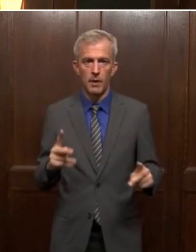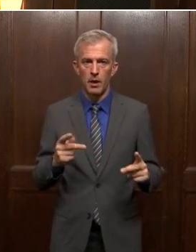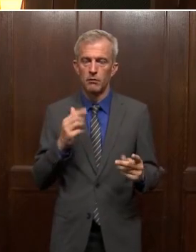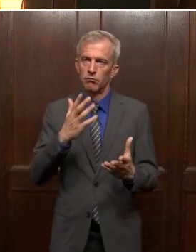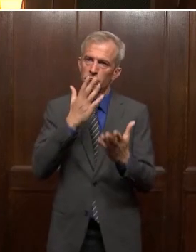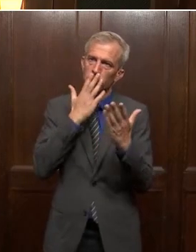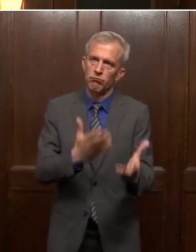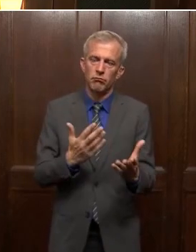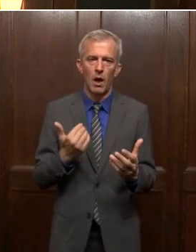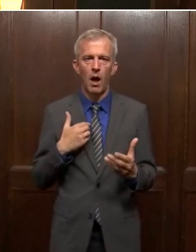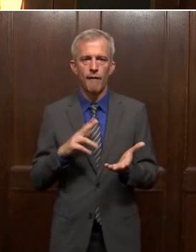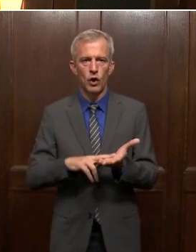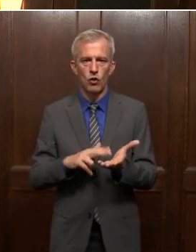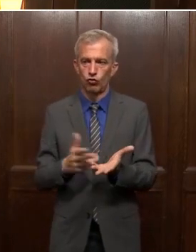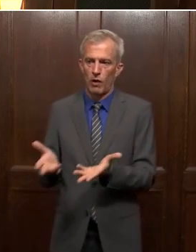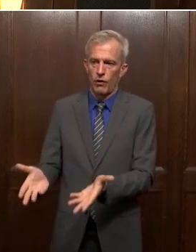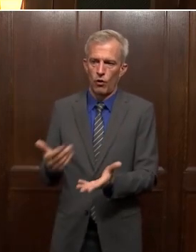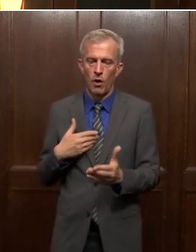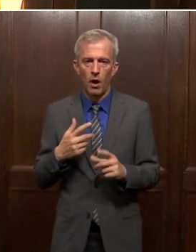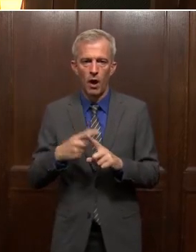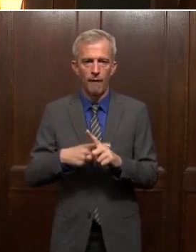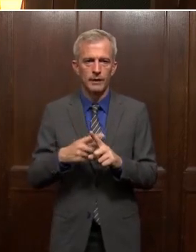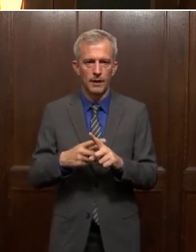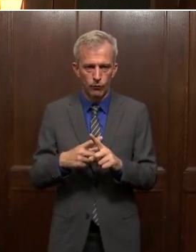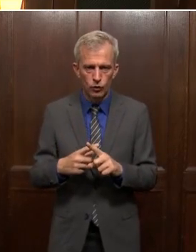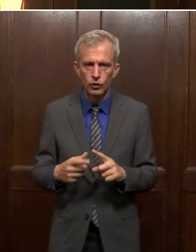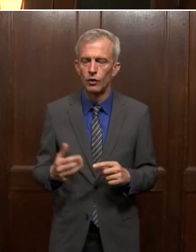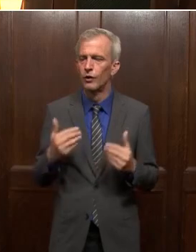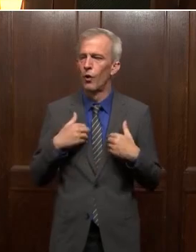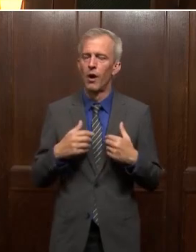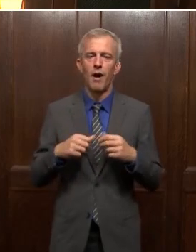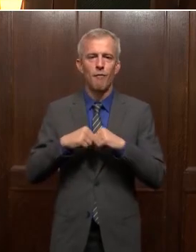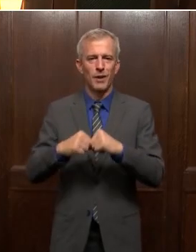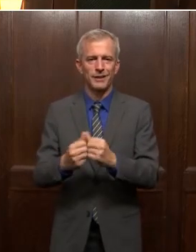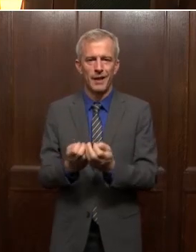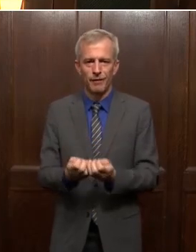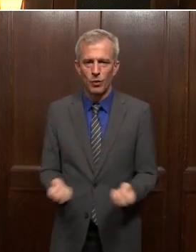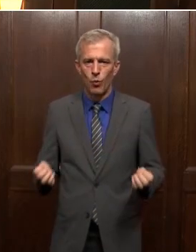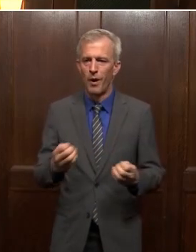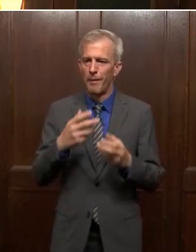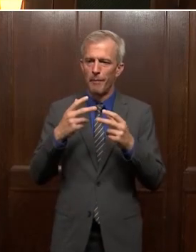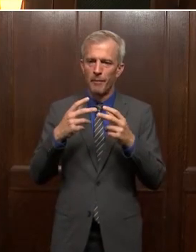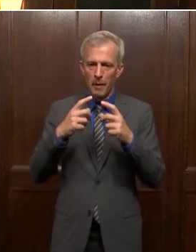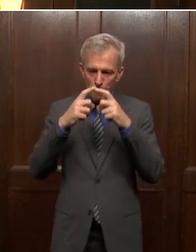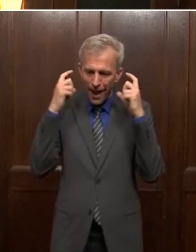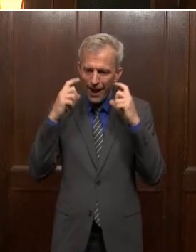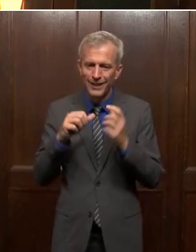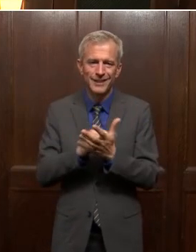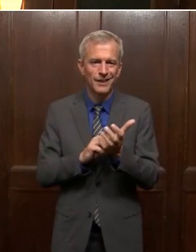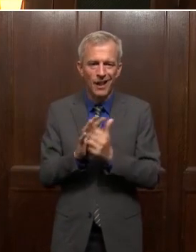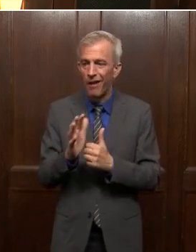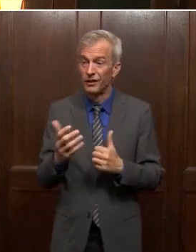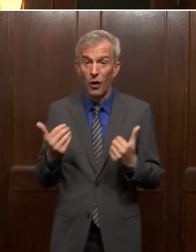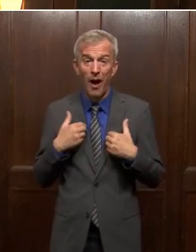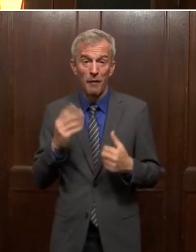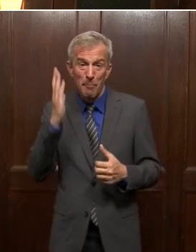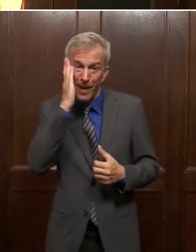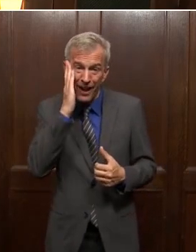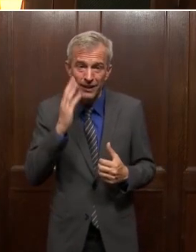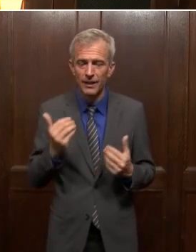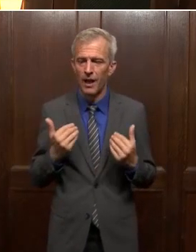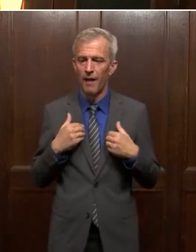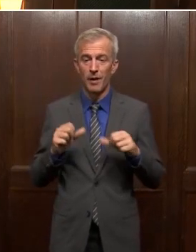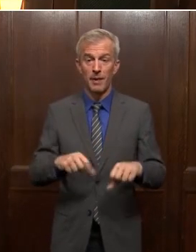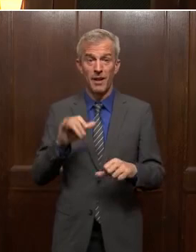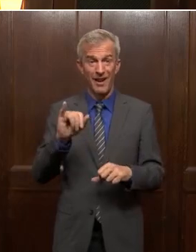a nurse right there, to have temperature taken, to have PPE around them, to have a bed, to have the ability to, if they do